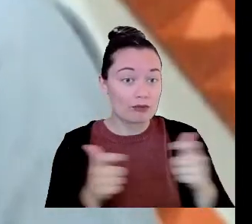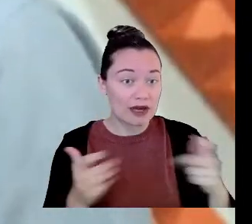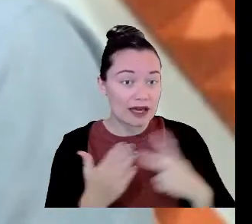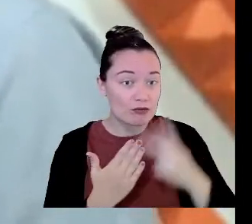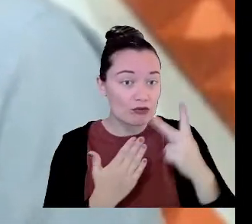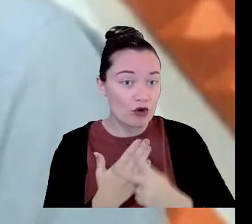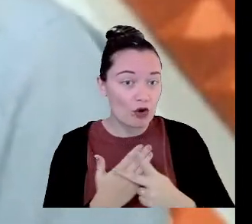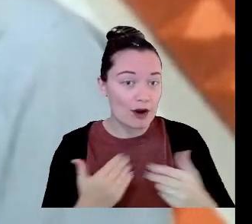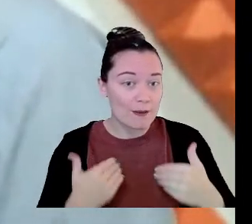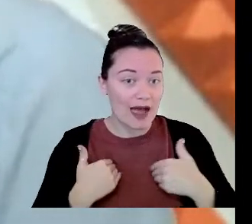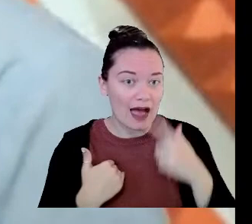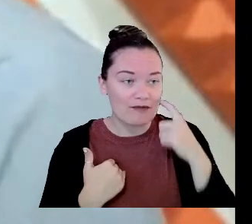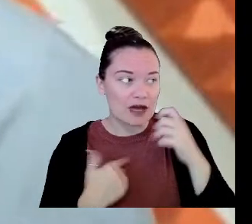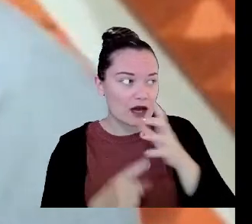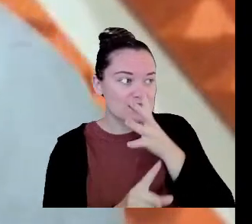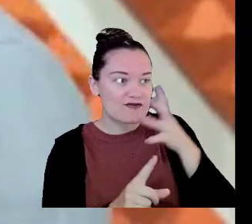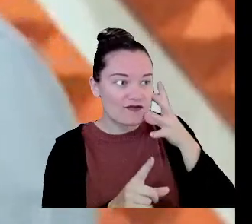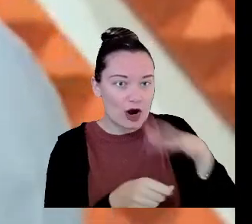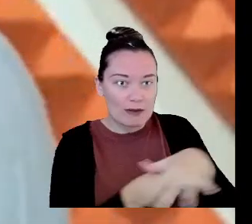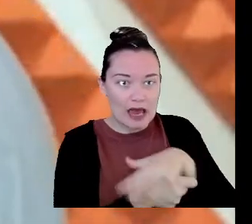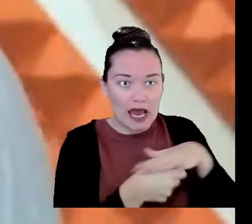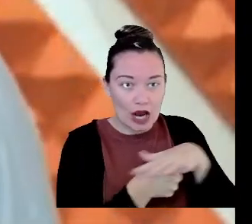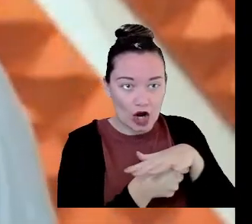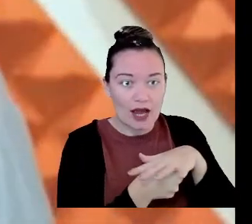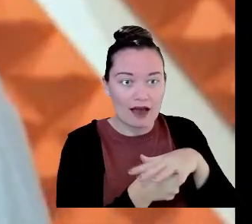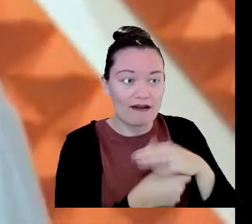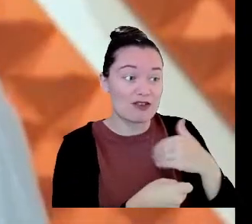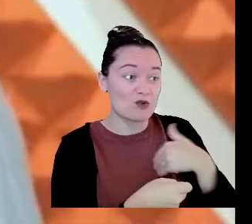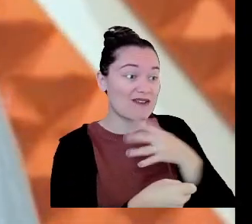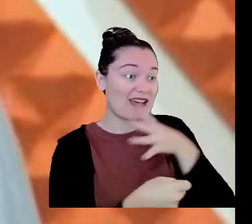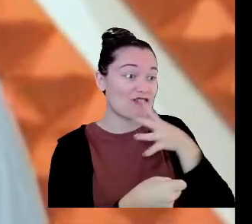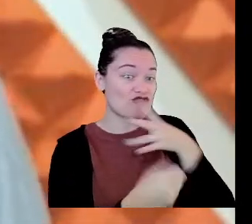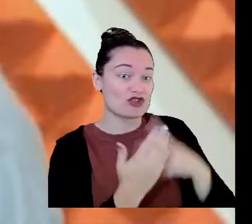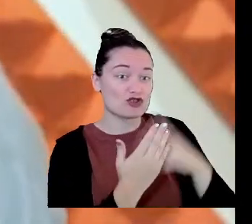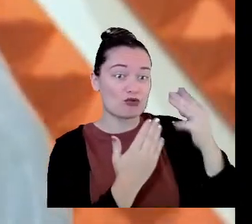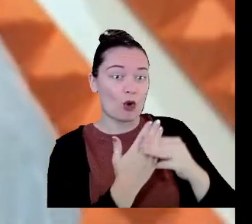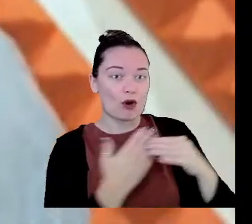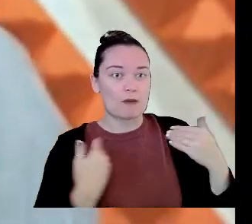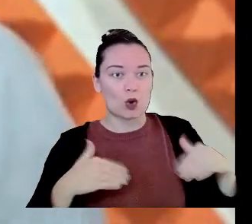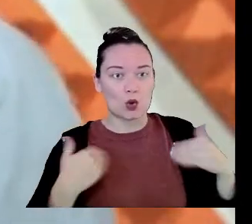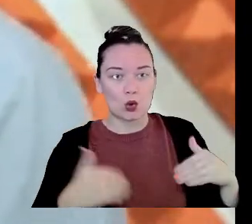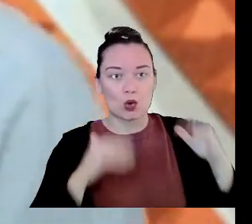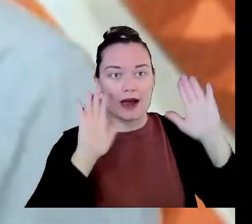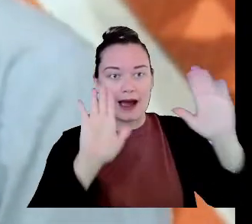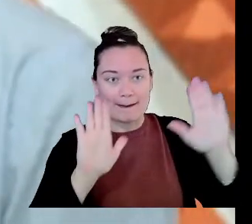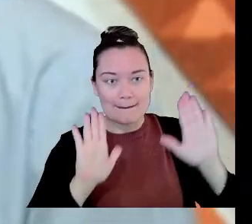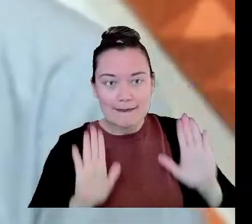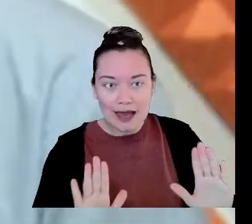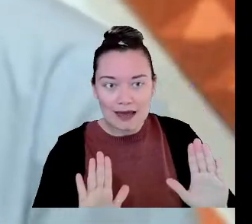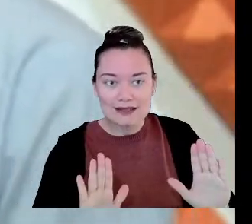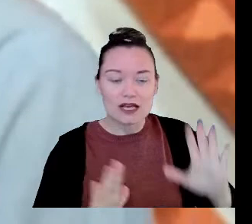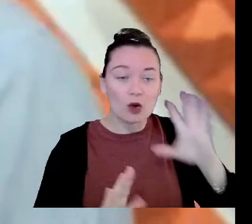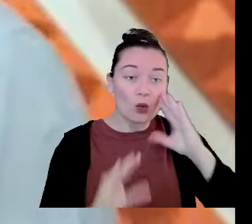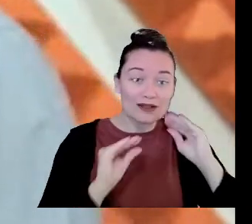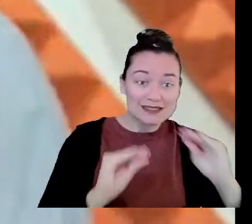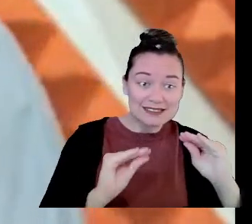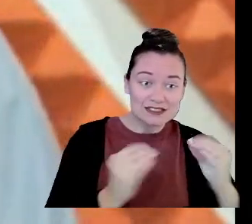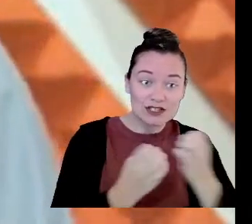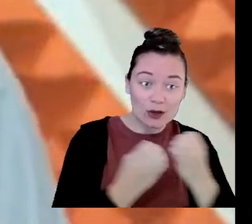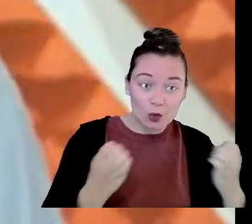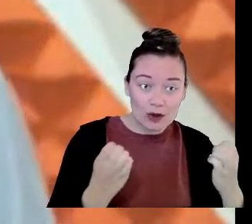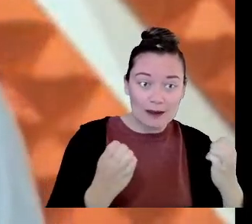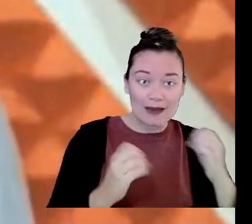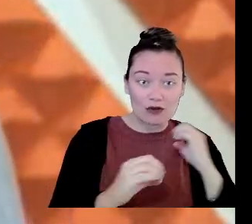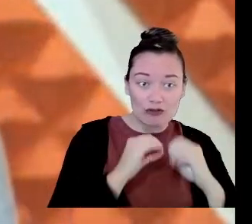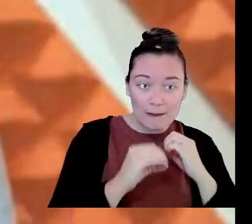it's because I'm from a farming area, is their agricultural program is outstanding. And it teaches, for instance, equipment